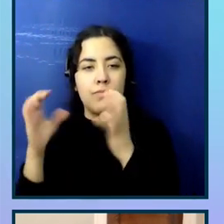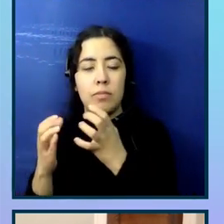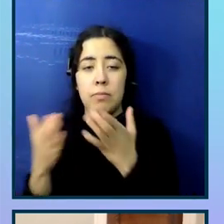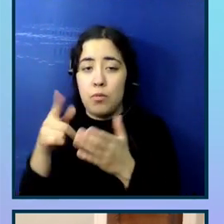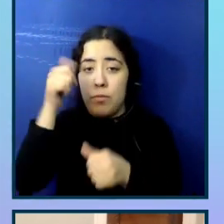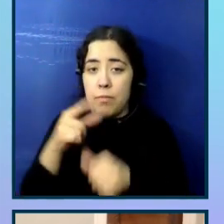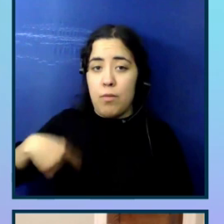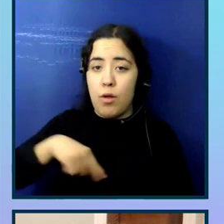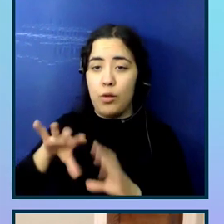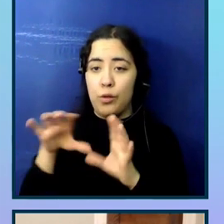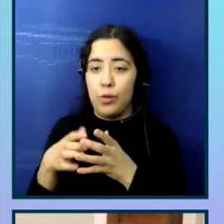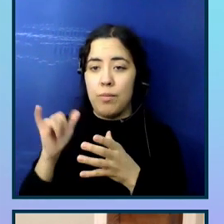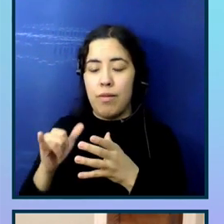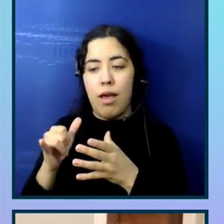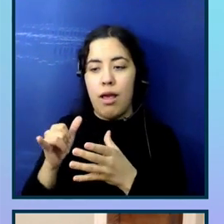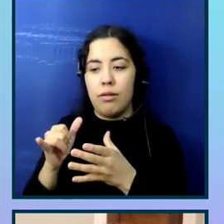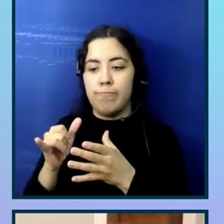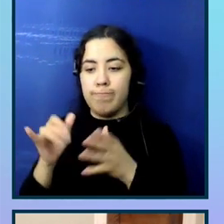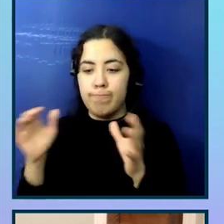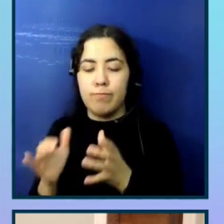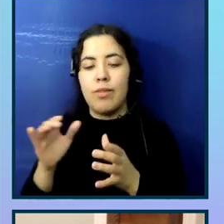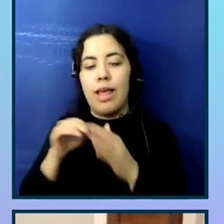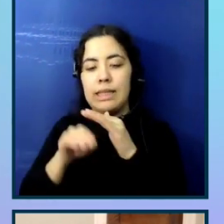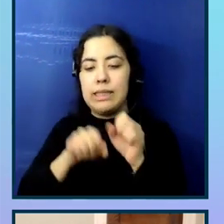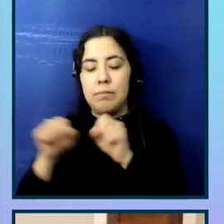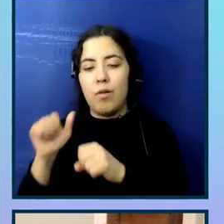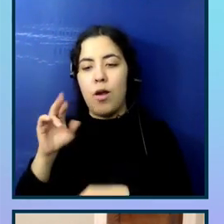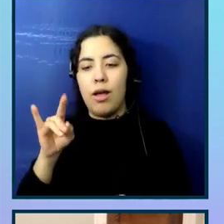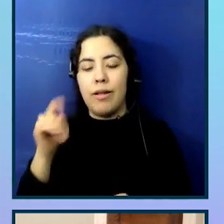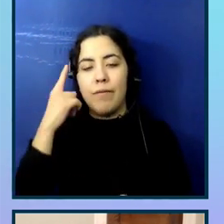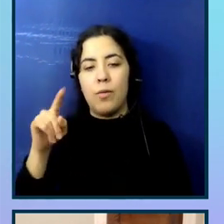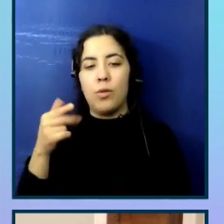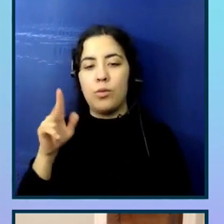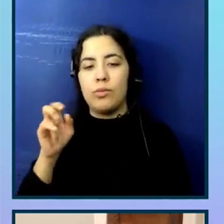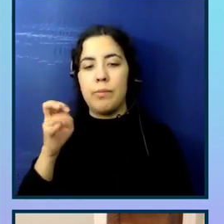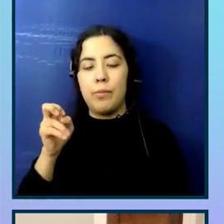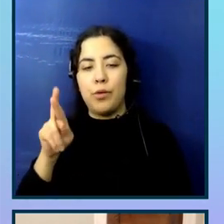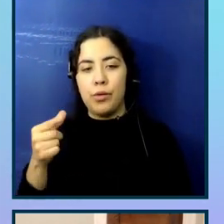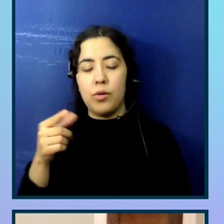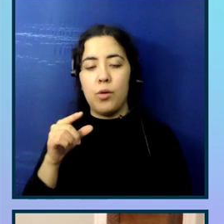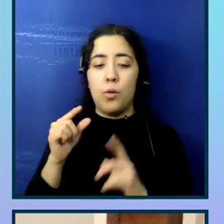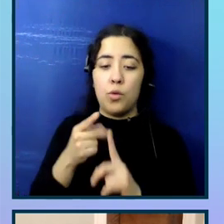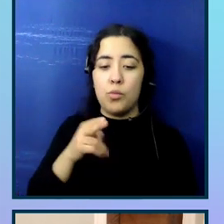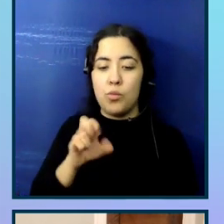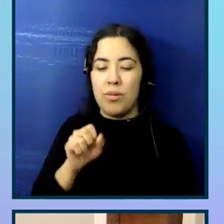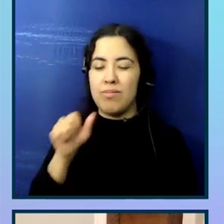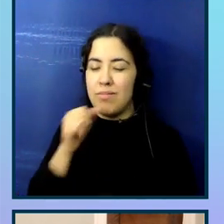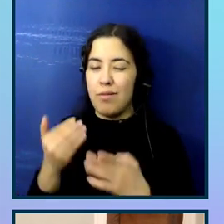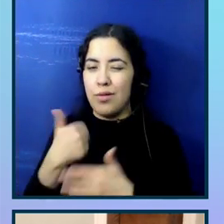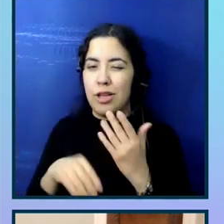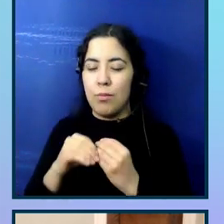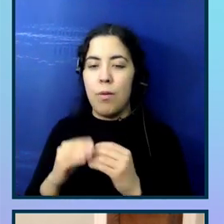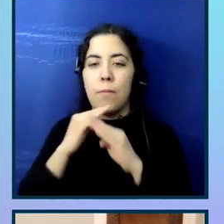commissioned the accessibility audit of Gutenberg, WordPress's not so newish anymore block